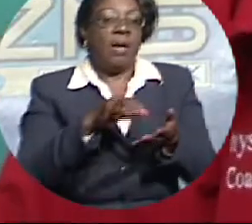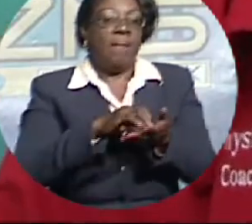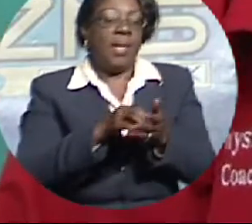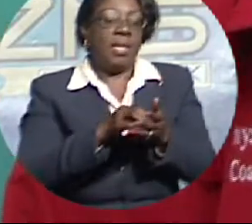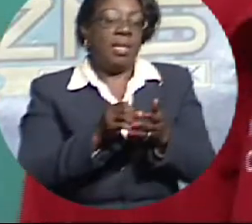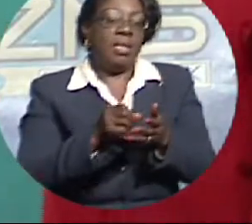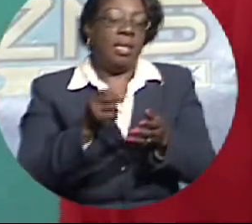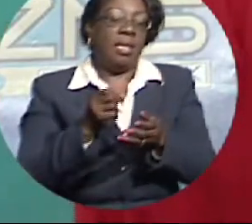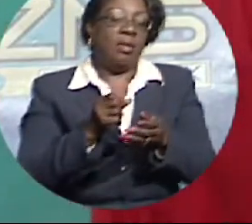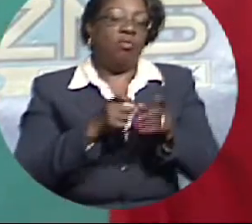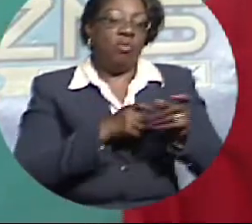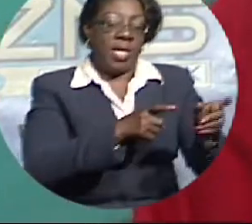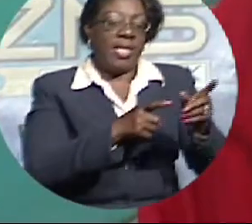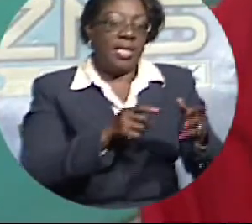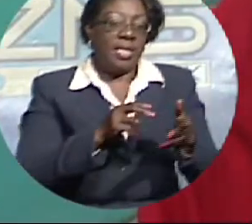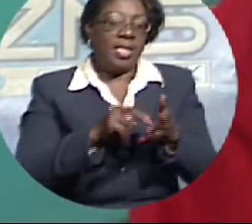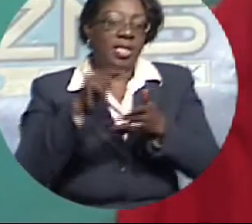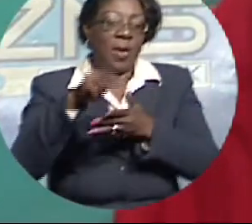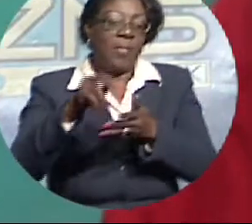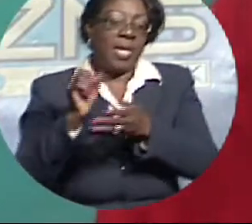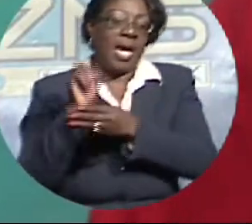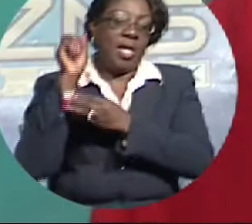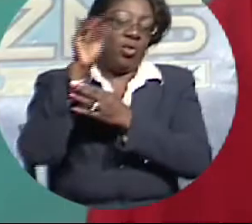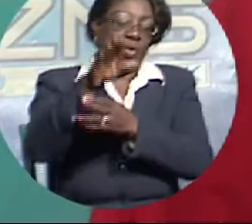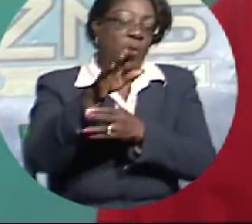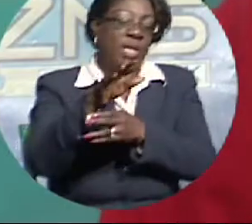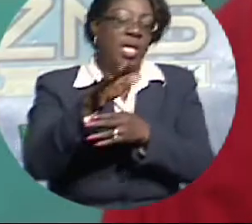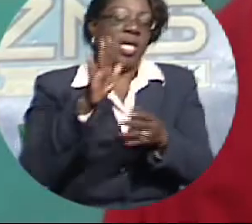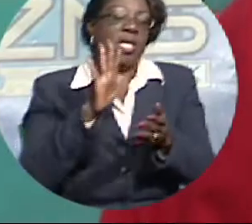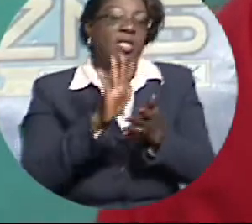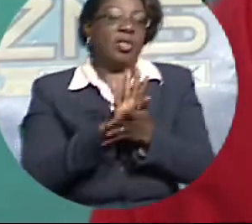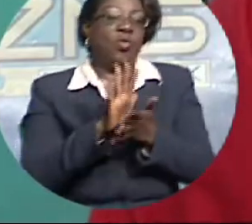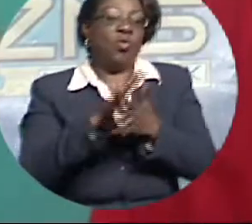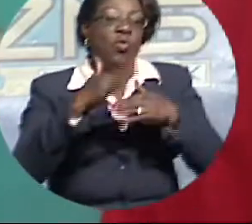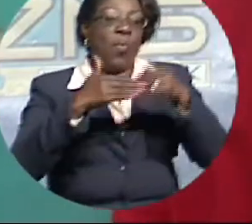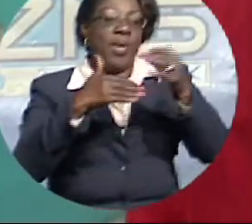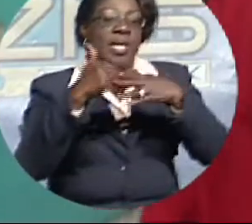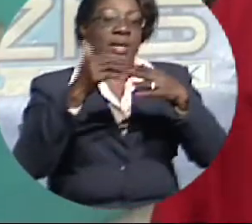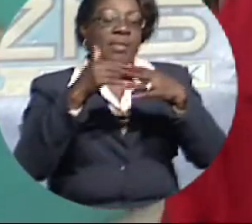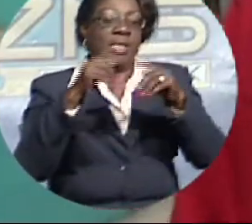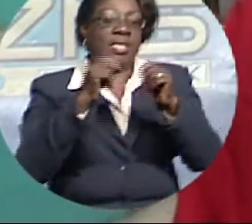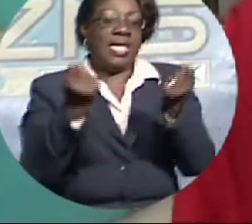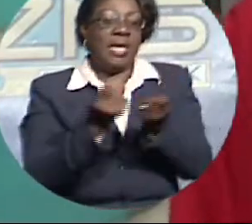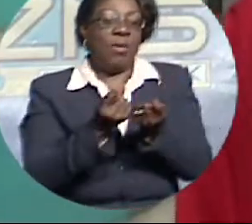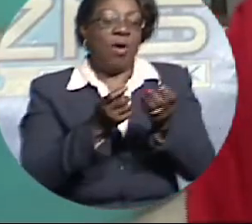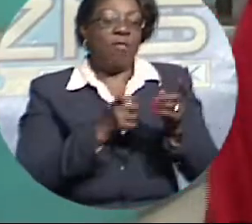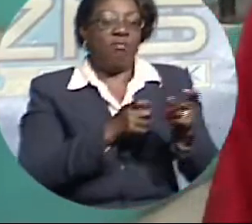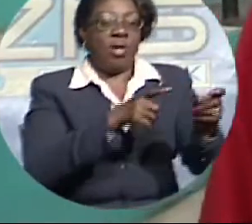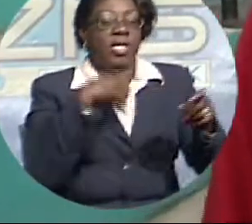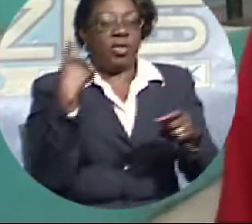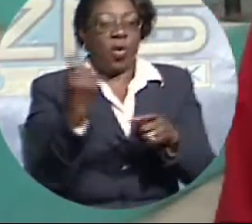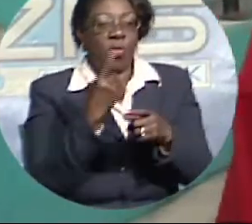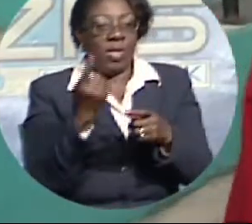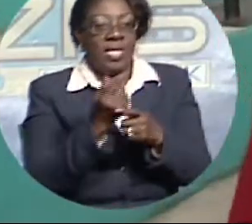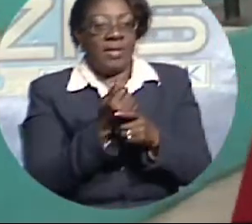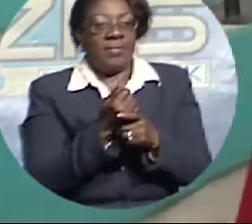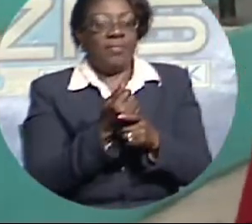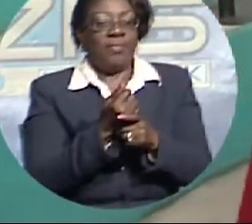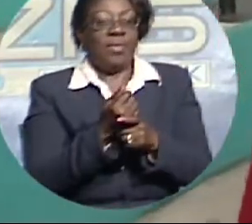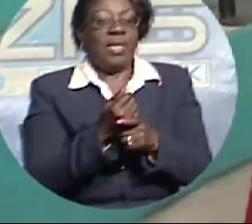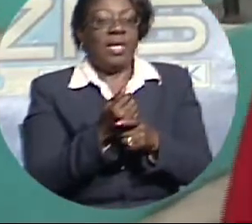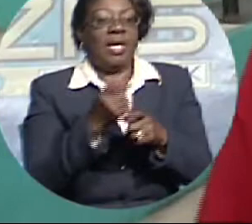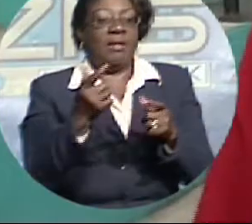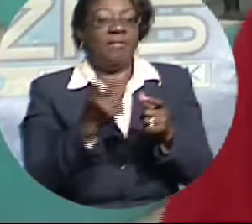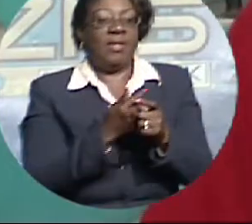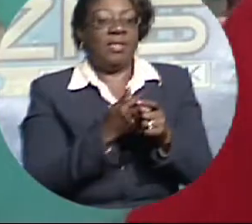throwing. So C.R. Walker, you know, schools them build up their team of sprinters, and the first day has a lot of sprint events,